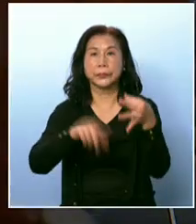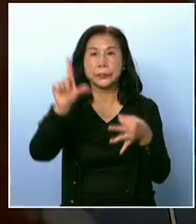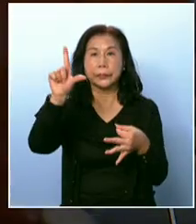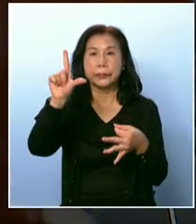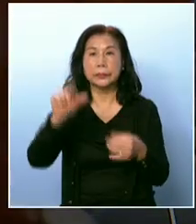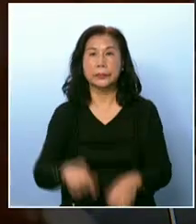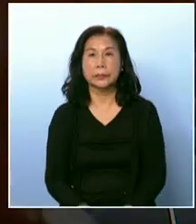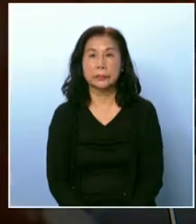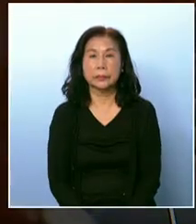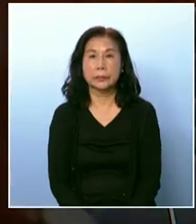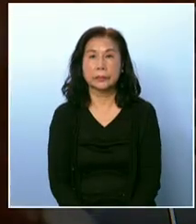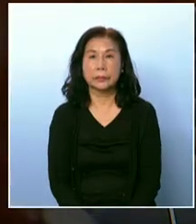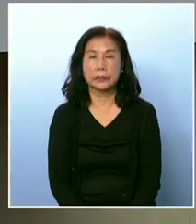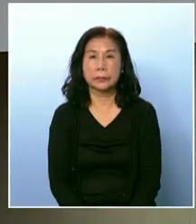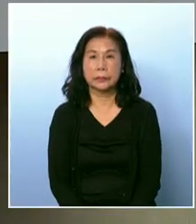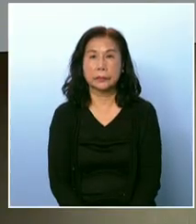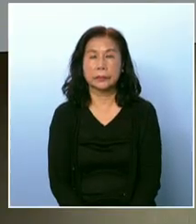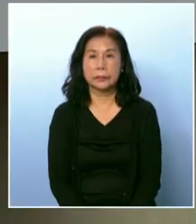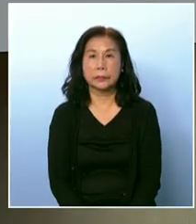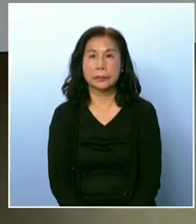Starry Lee.